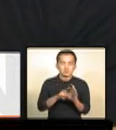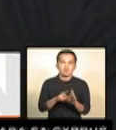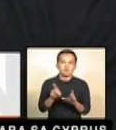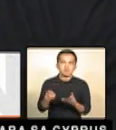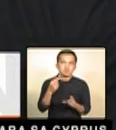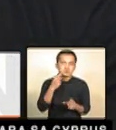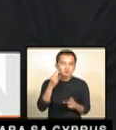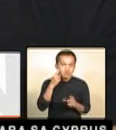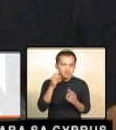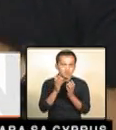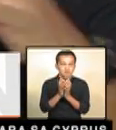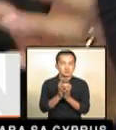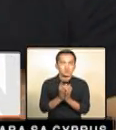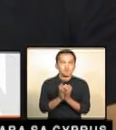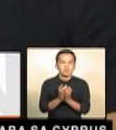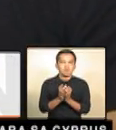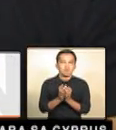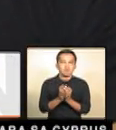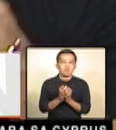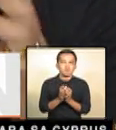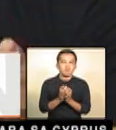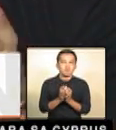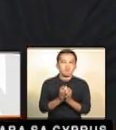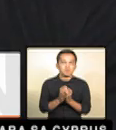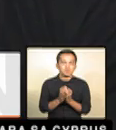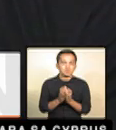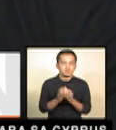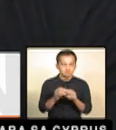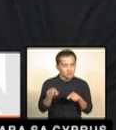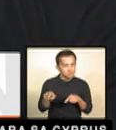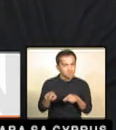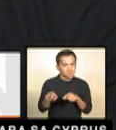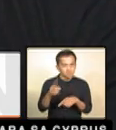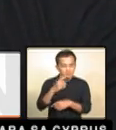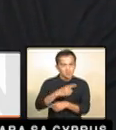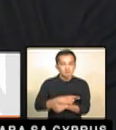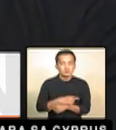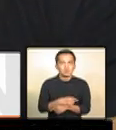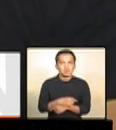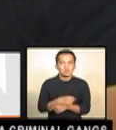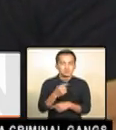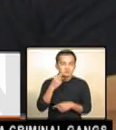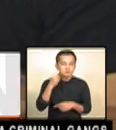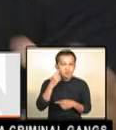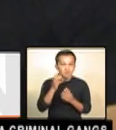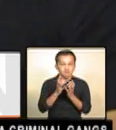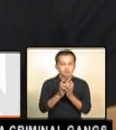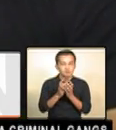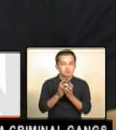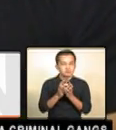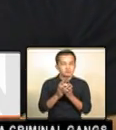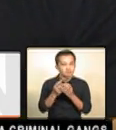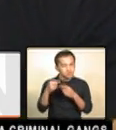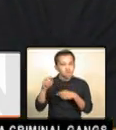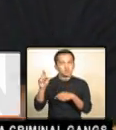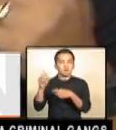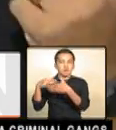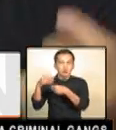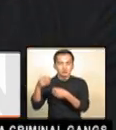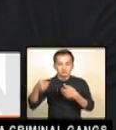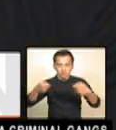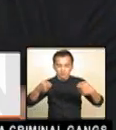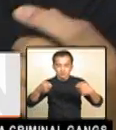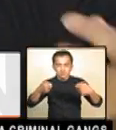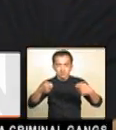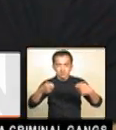participation ng deaf community. Grabe yung, parang on that day, the deaf community came out, no? They were really texting,